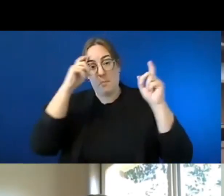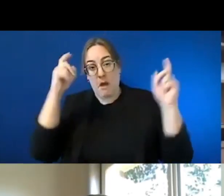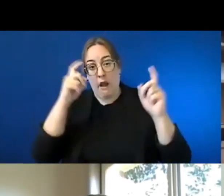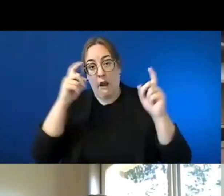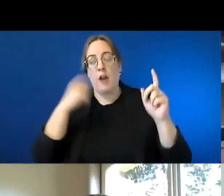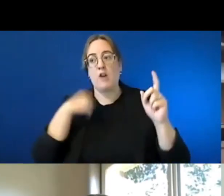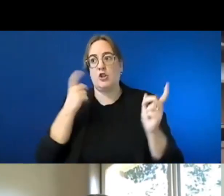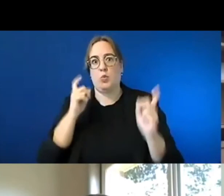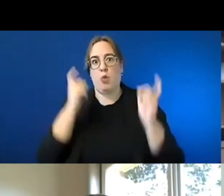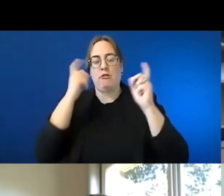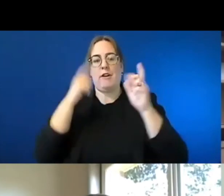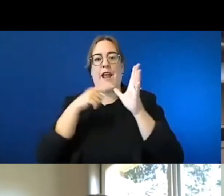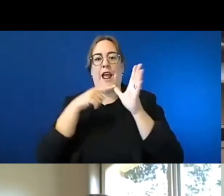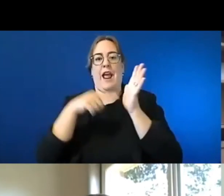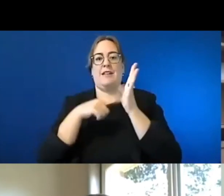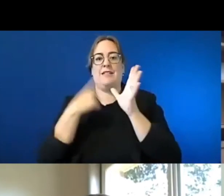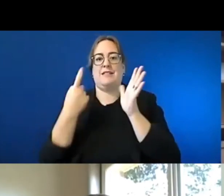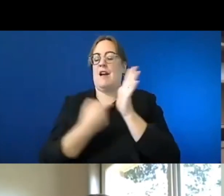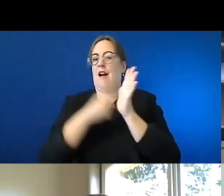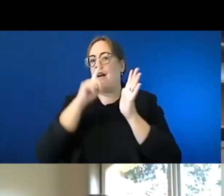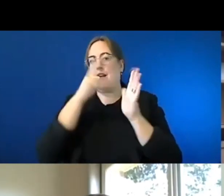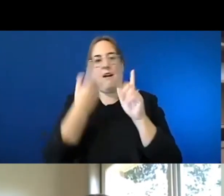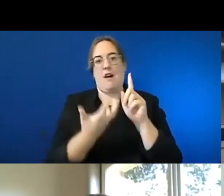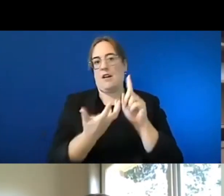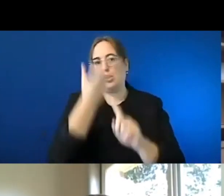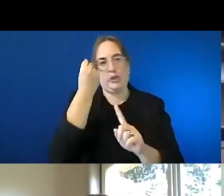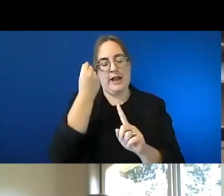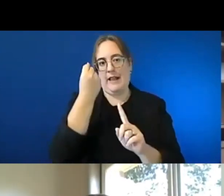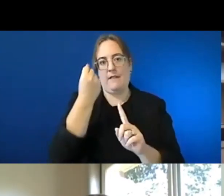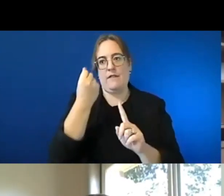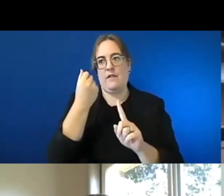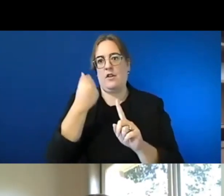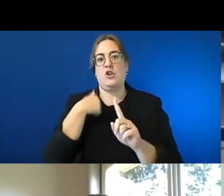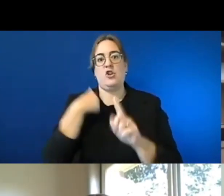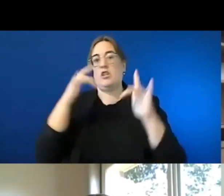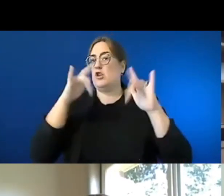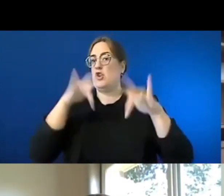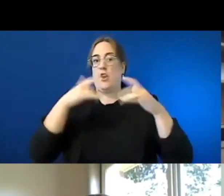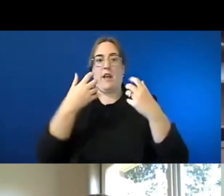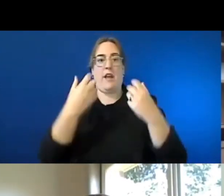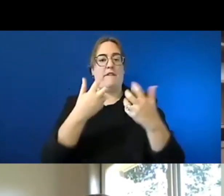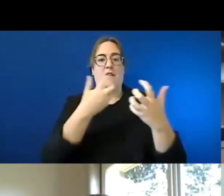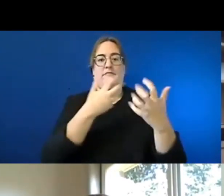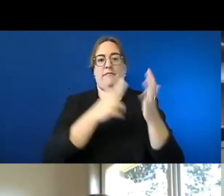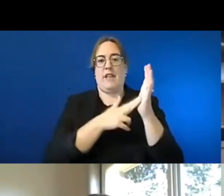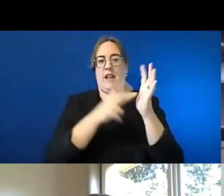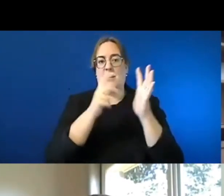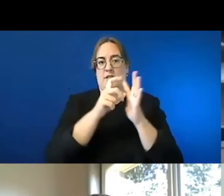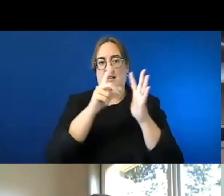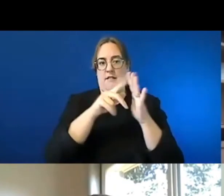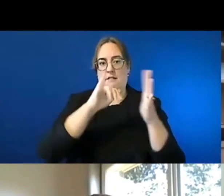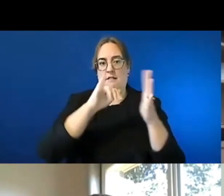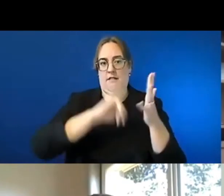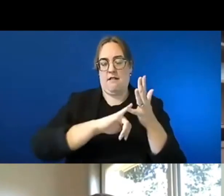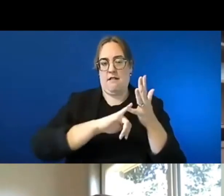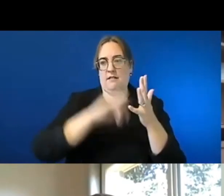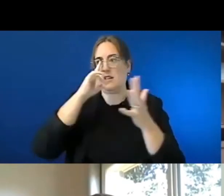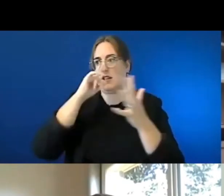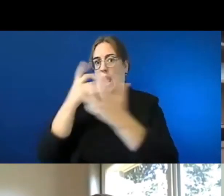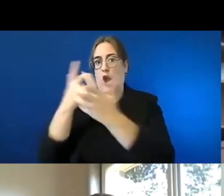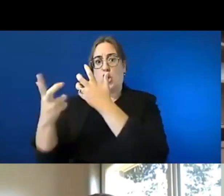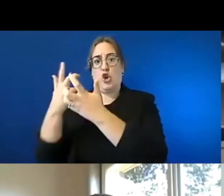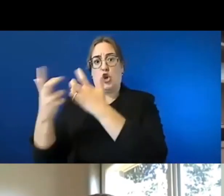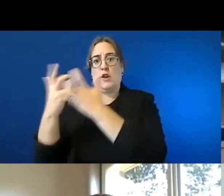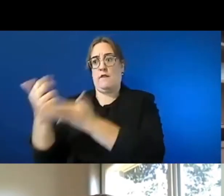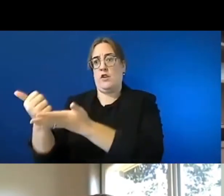should she do in terms of uni applications? She's not on the NDIS. What supports can uni provide with daily